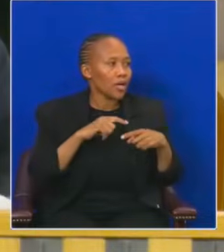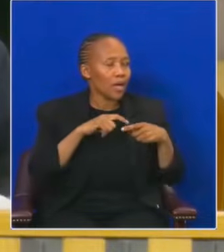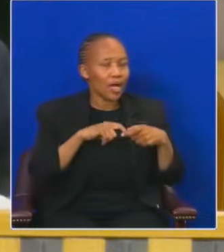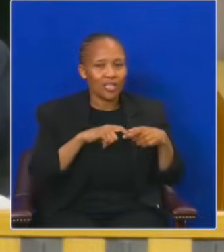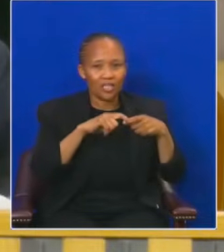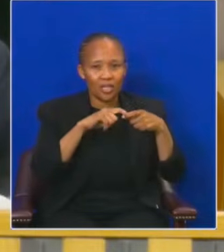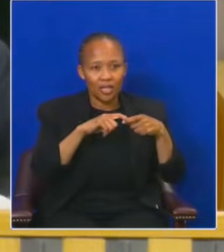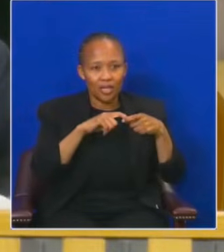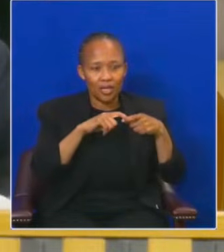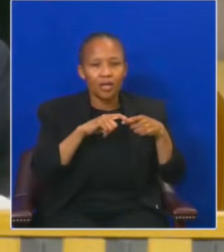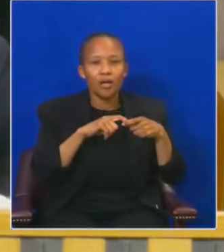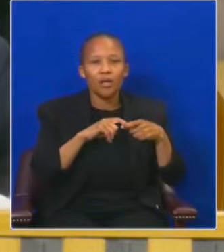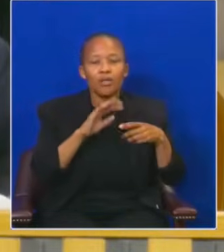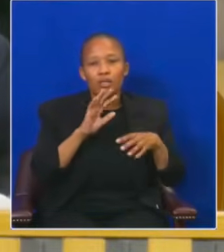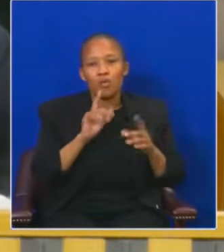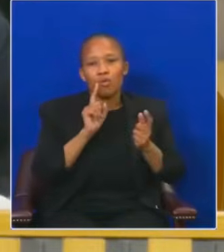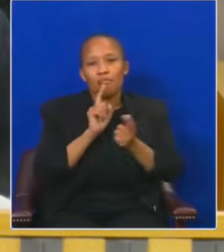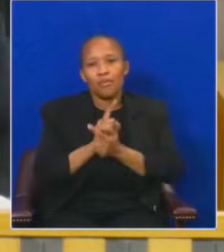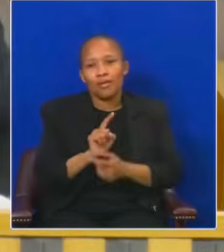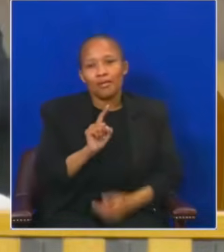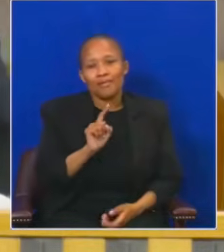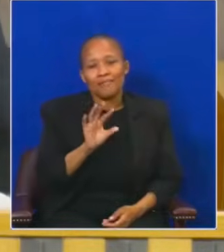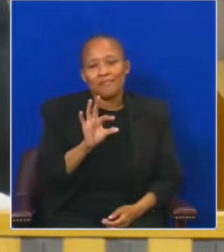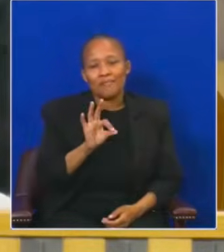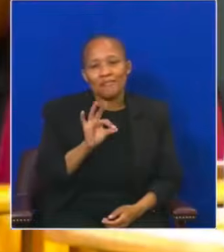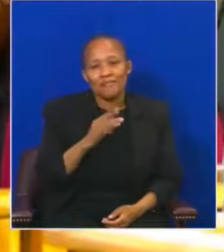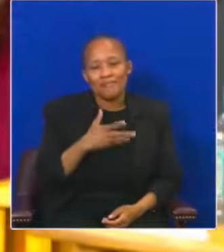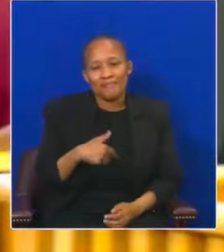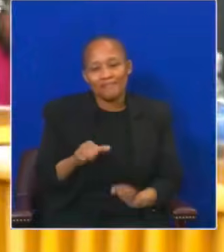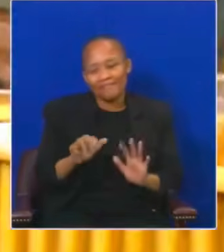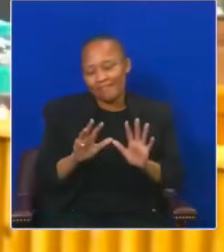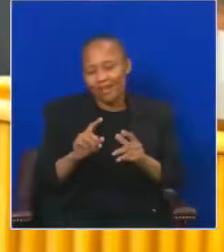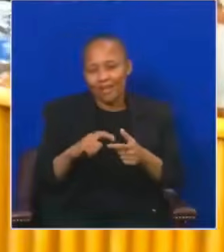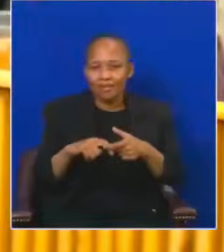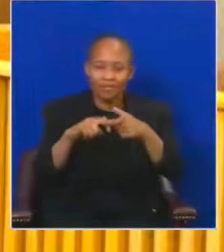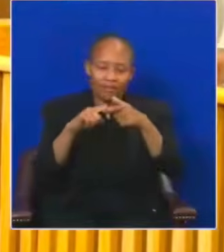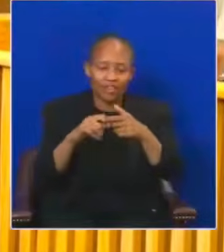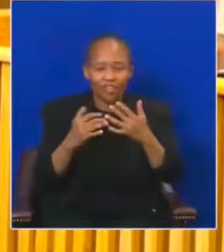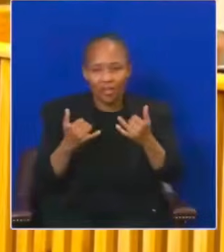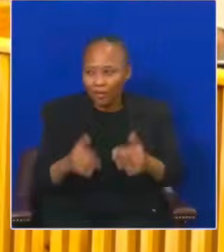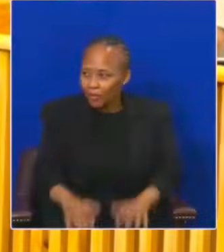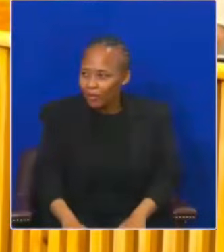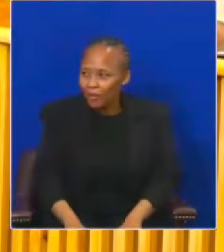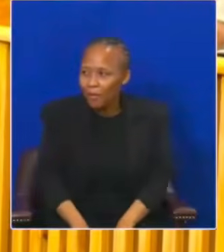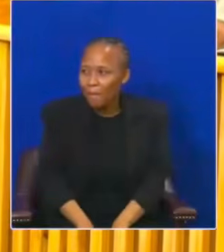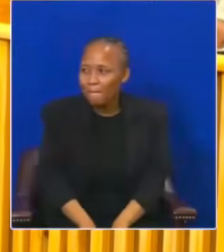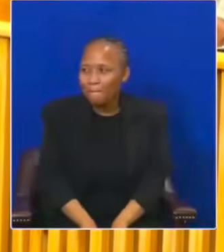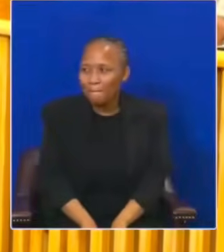Monday. Let's adjourn. Thank you.